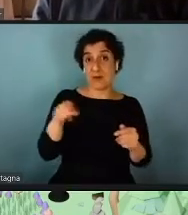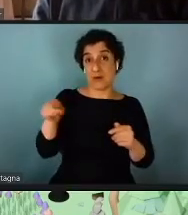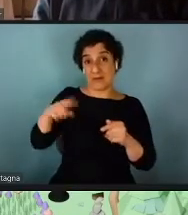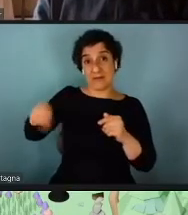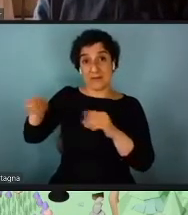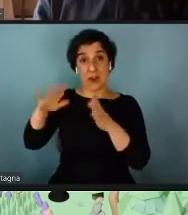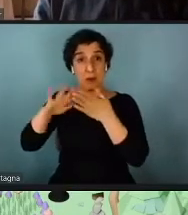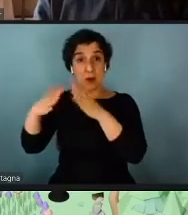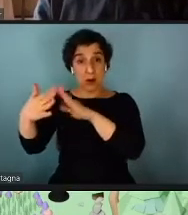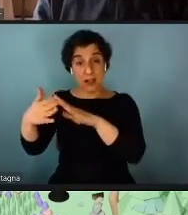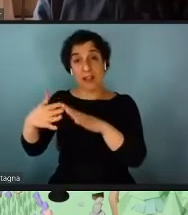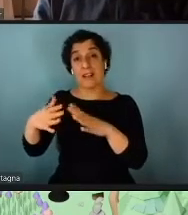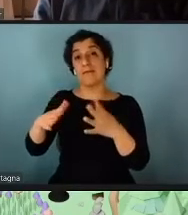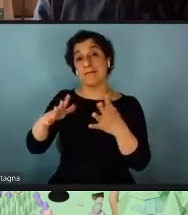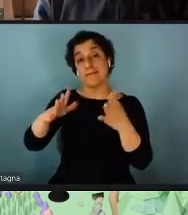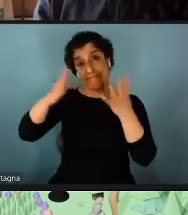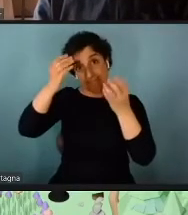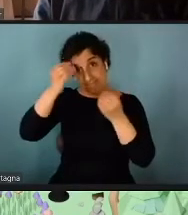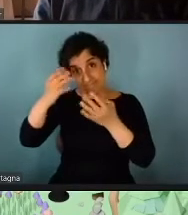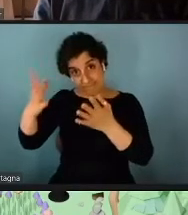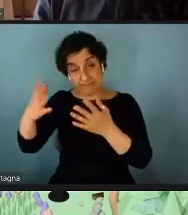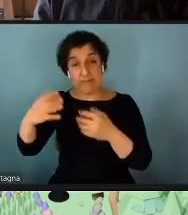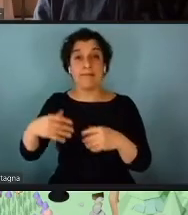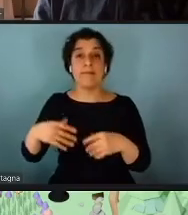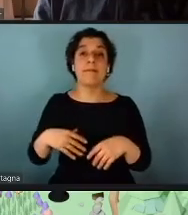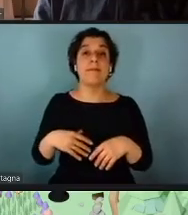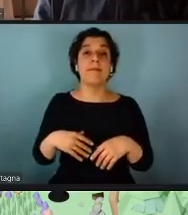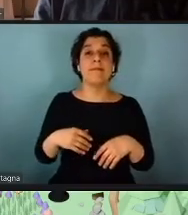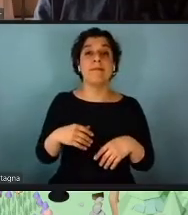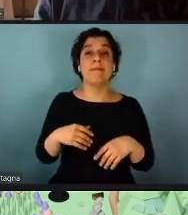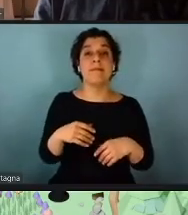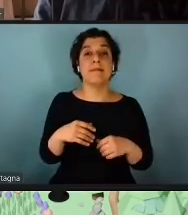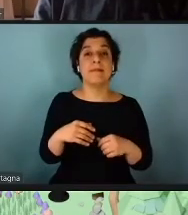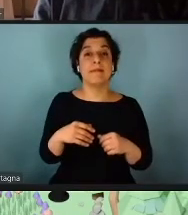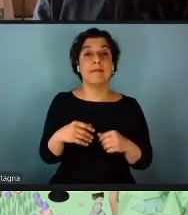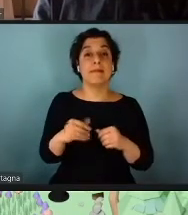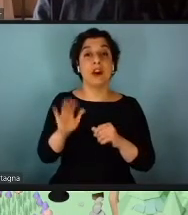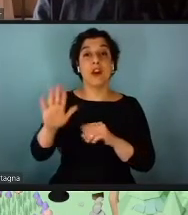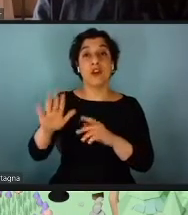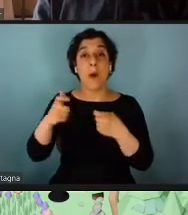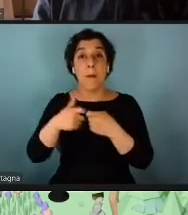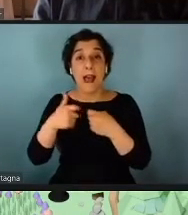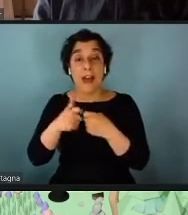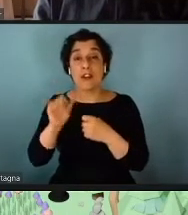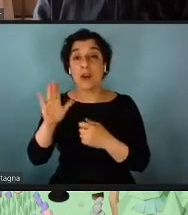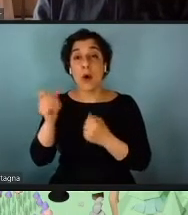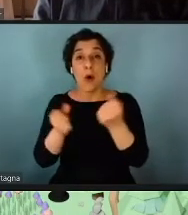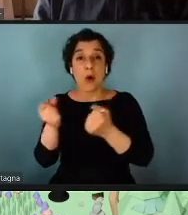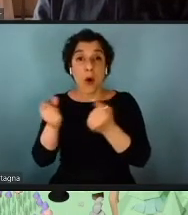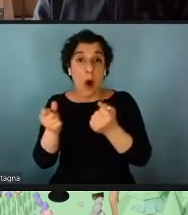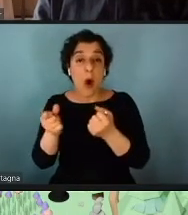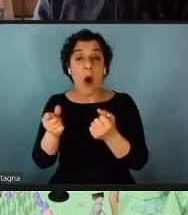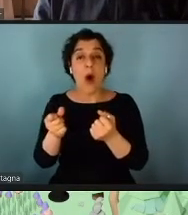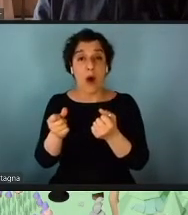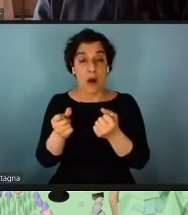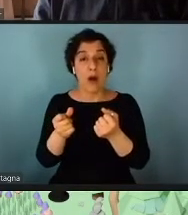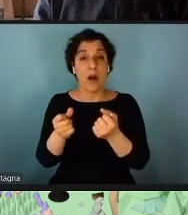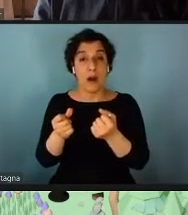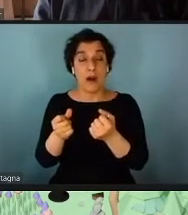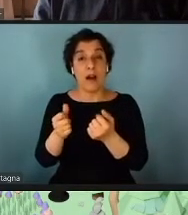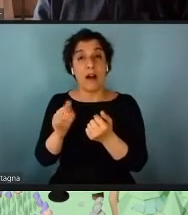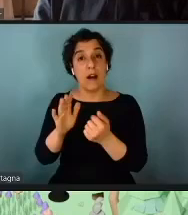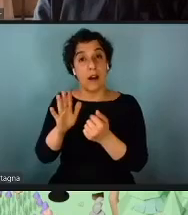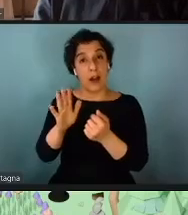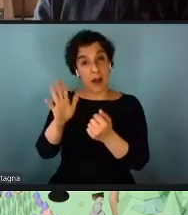going to be cycling your battery on your car you might have to use very soon for work, right? I believe